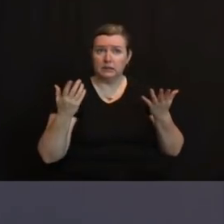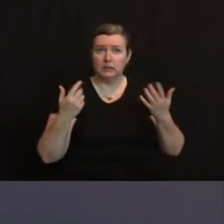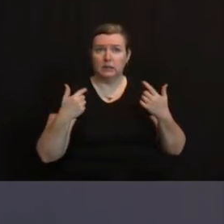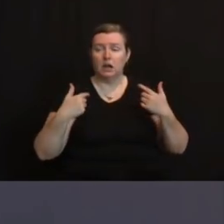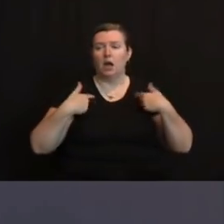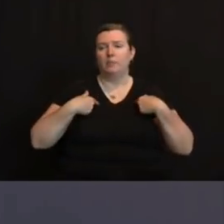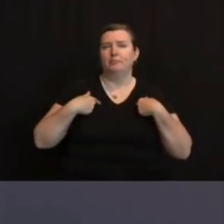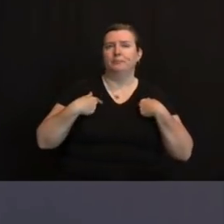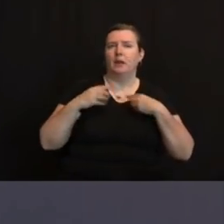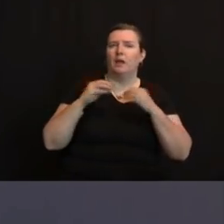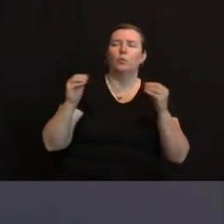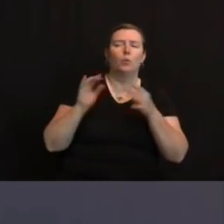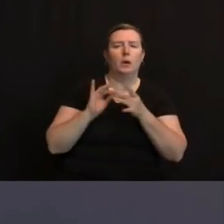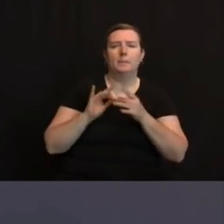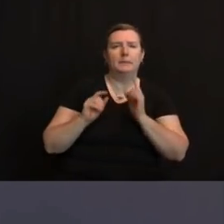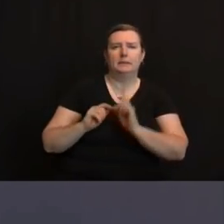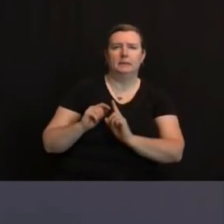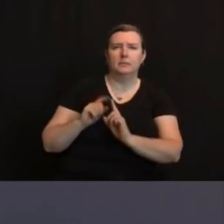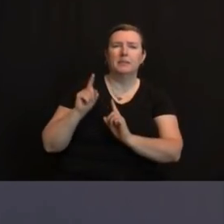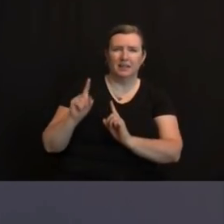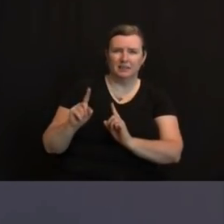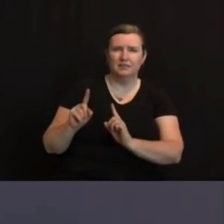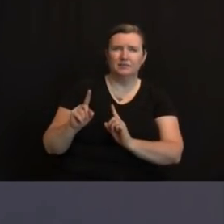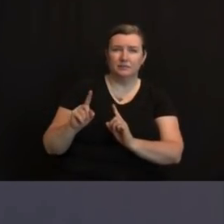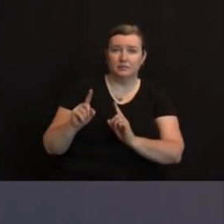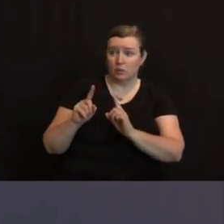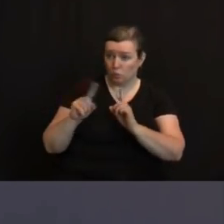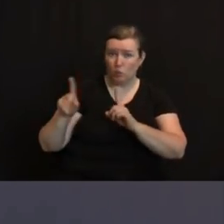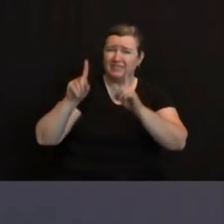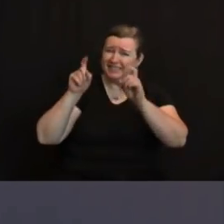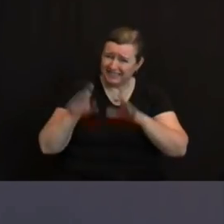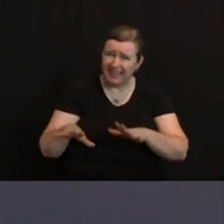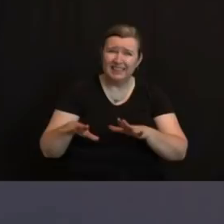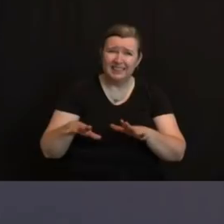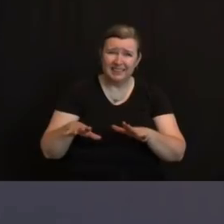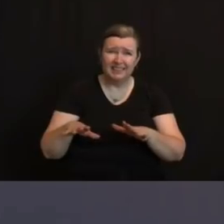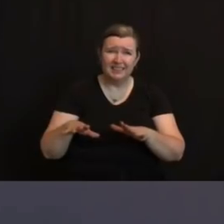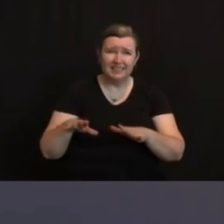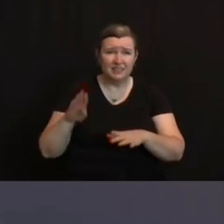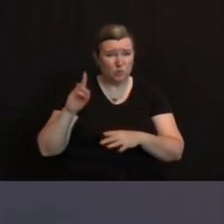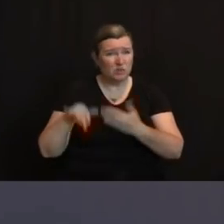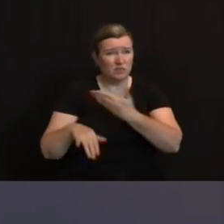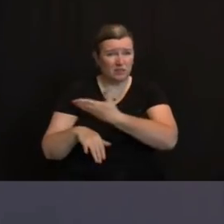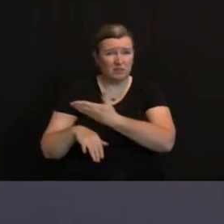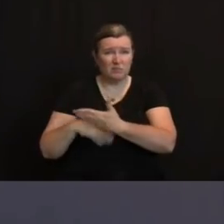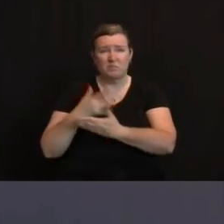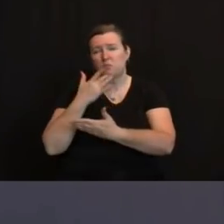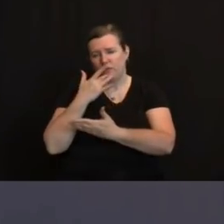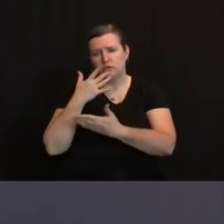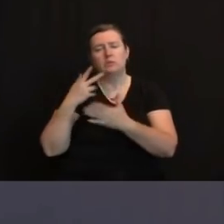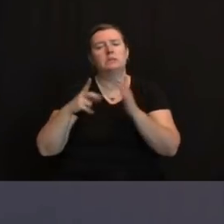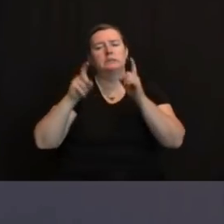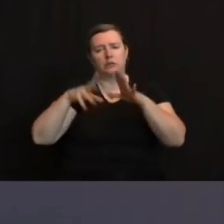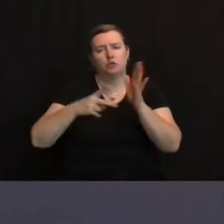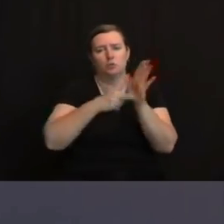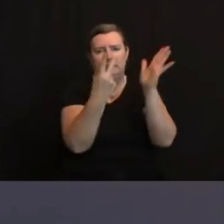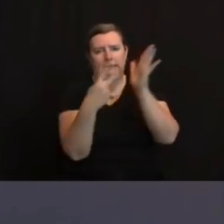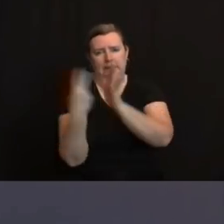County, but I hope they got tested. And Judy would probably want me to say that they got tested twice. Do you want, Ed, do you want to